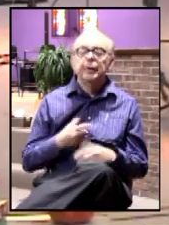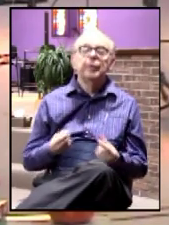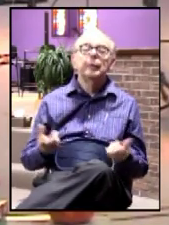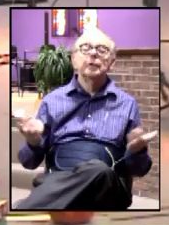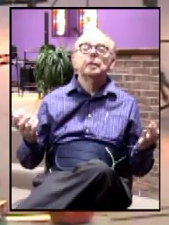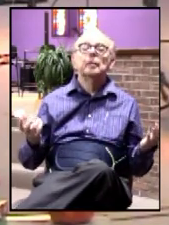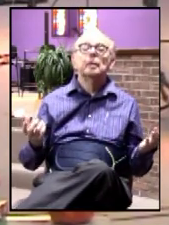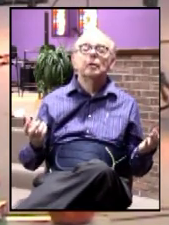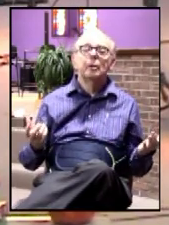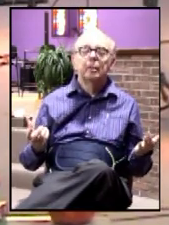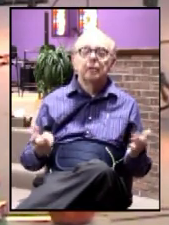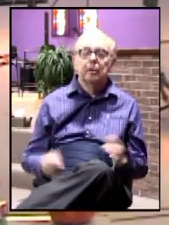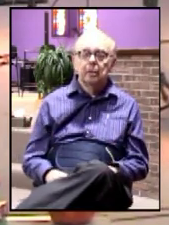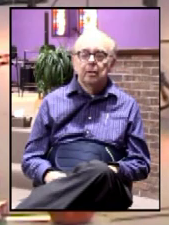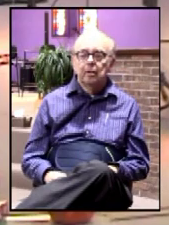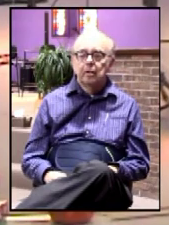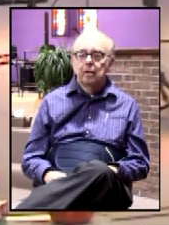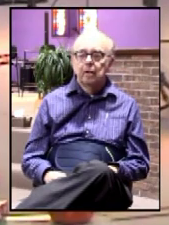do?